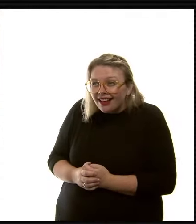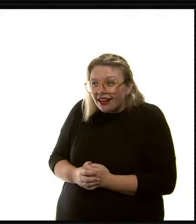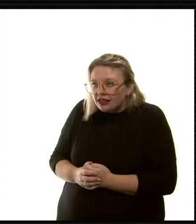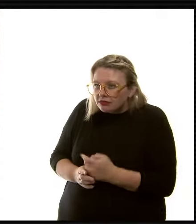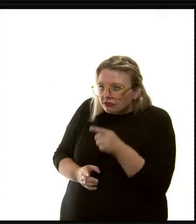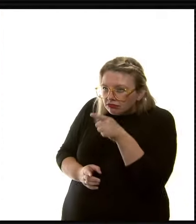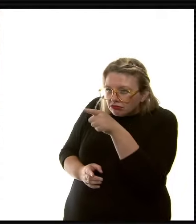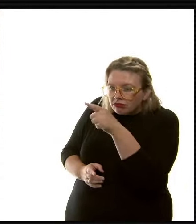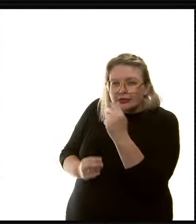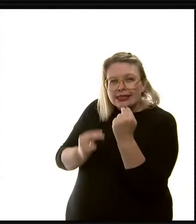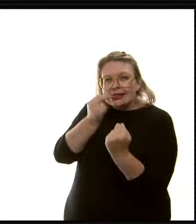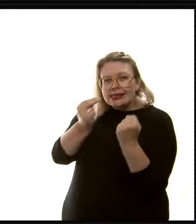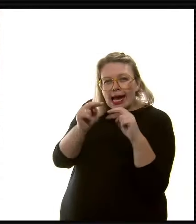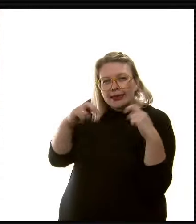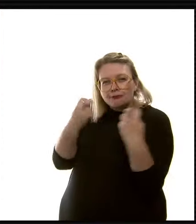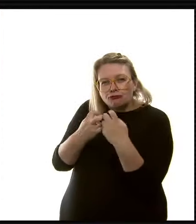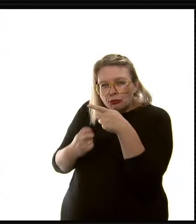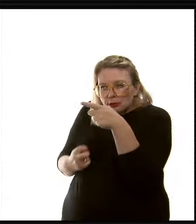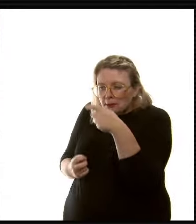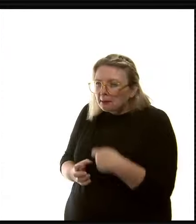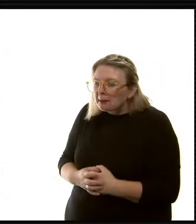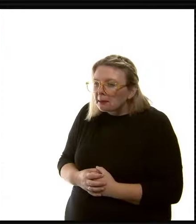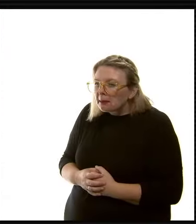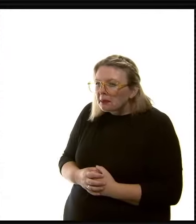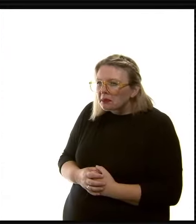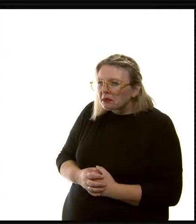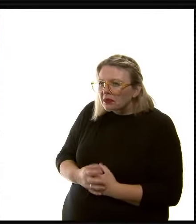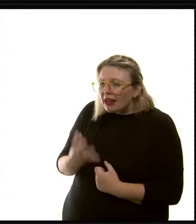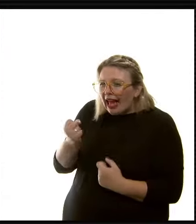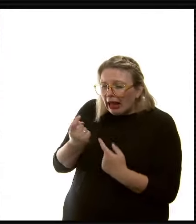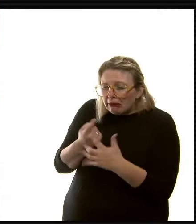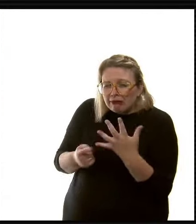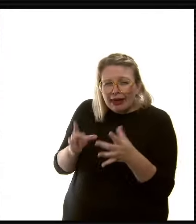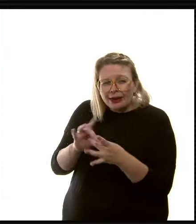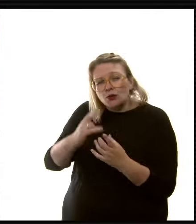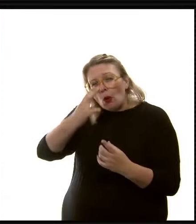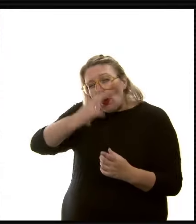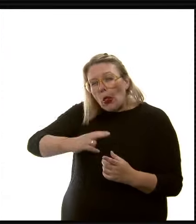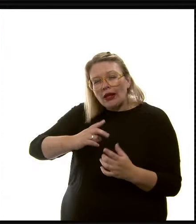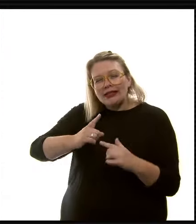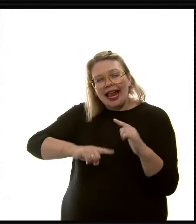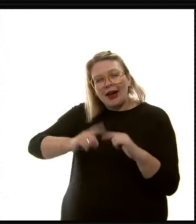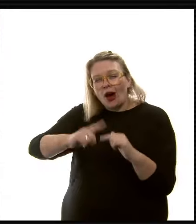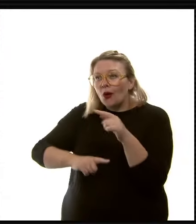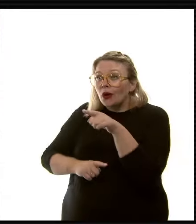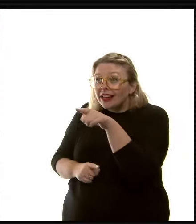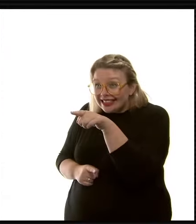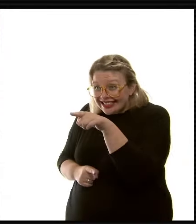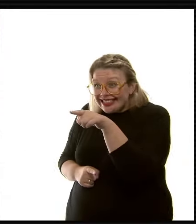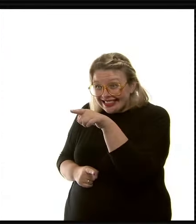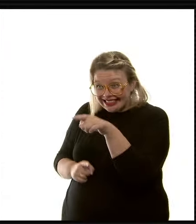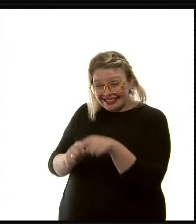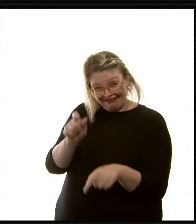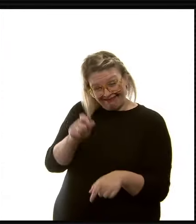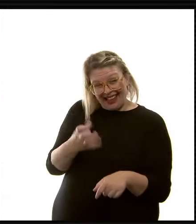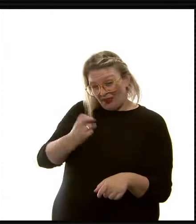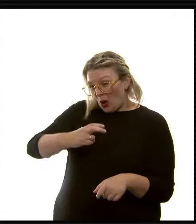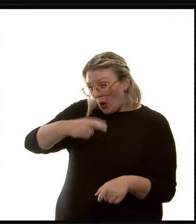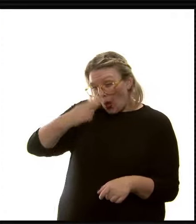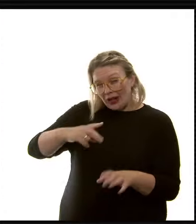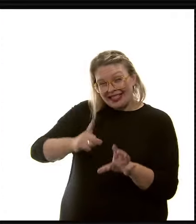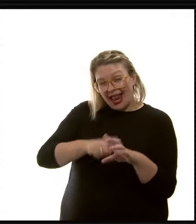have the dining room. There are even little references to old LEGO sets. So there is someone playing with the iconic LEGO Yellow